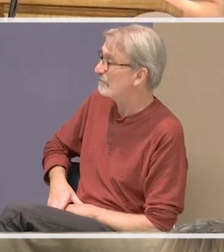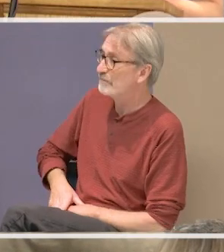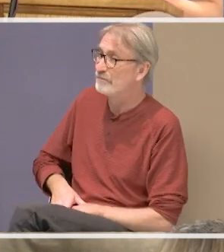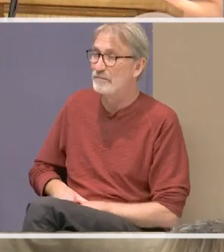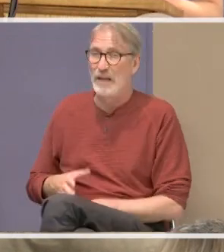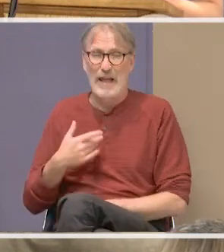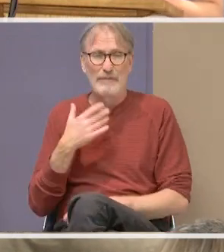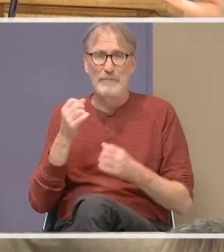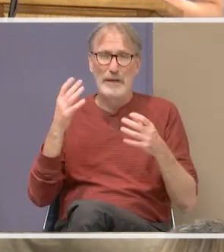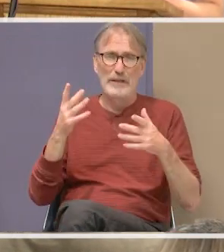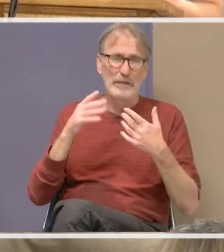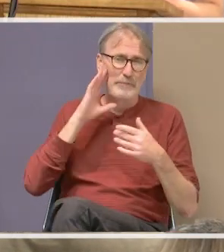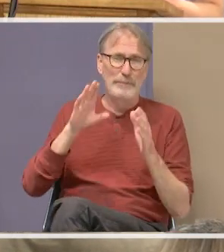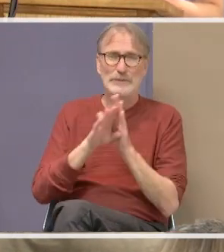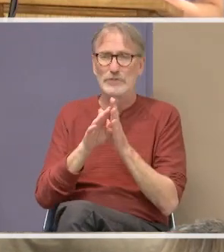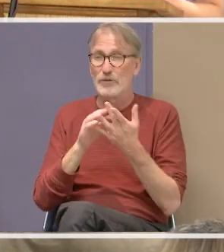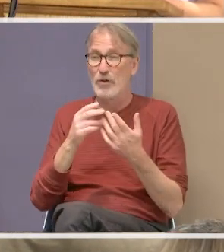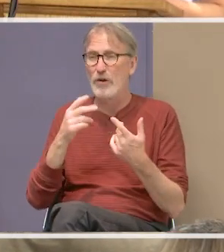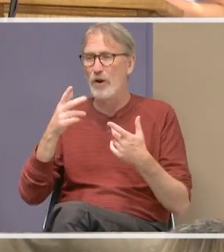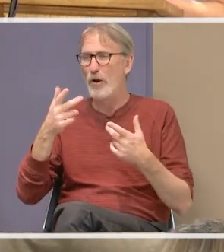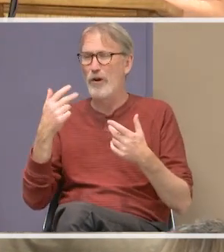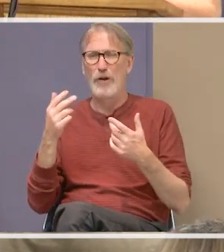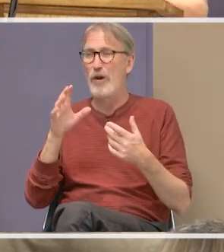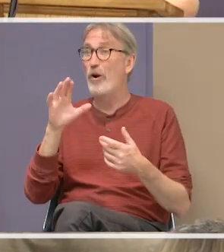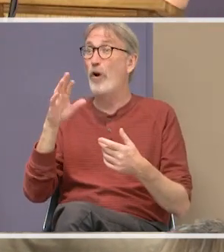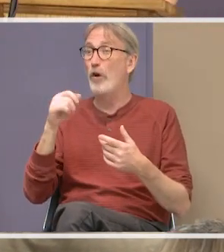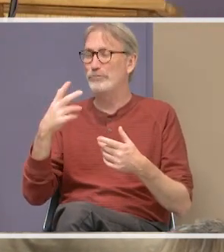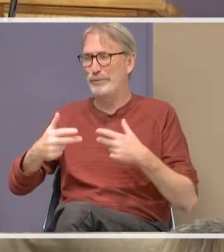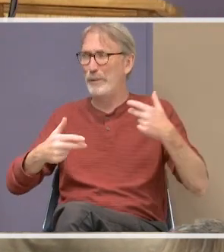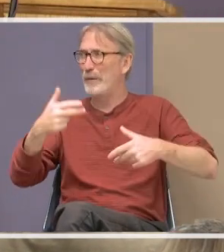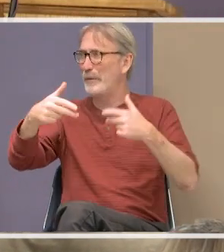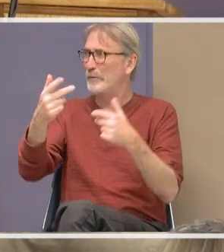of cars parking all over the sidewalk here.